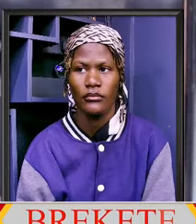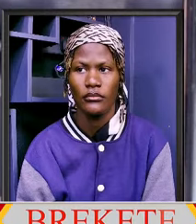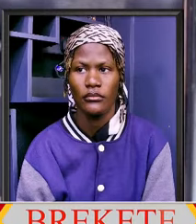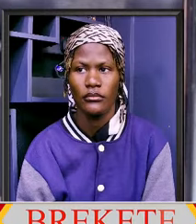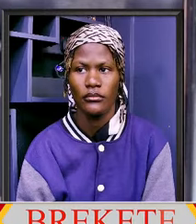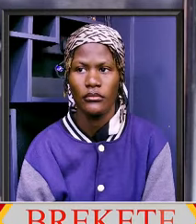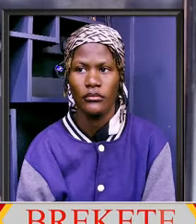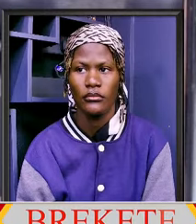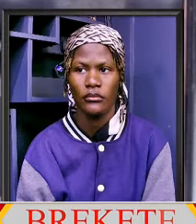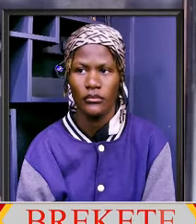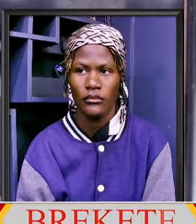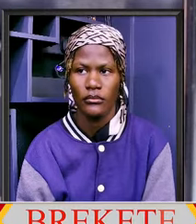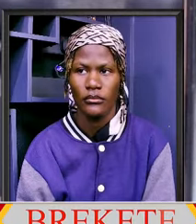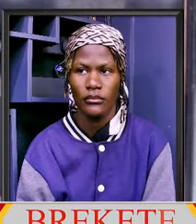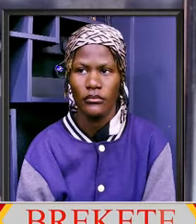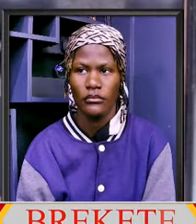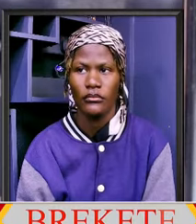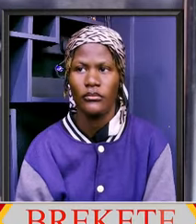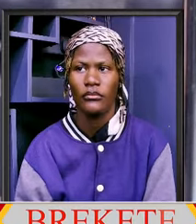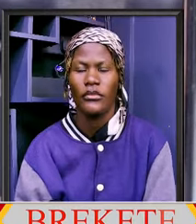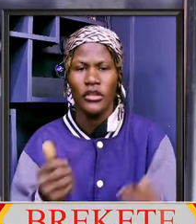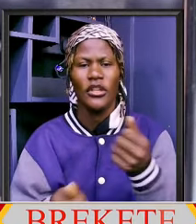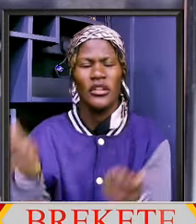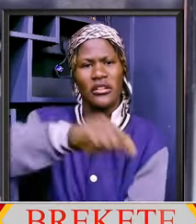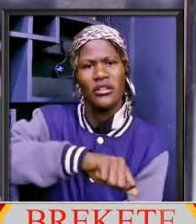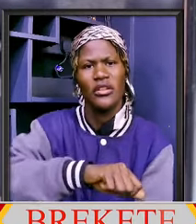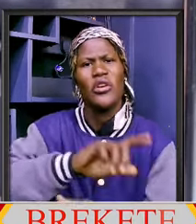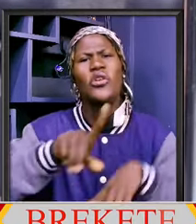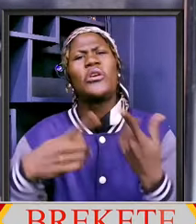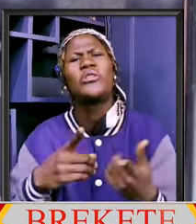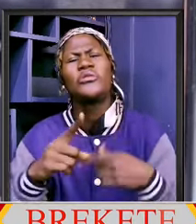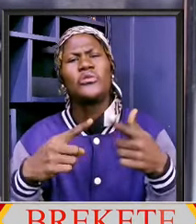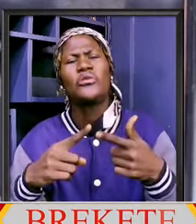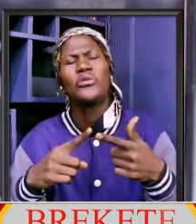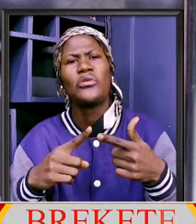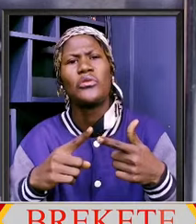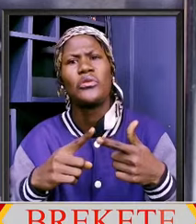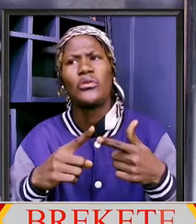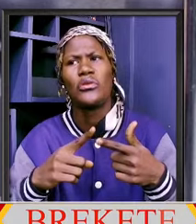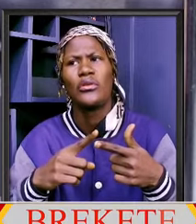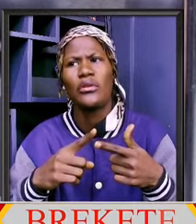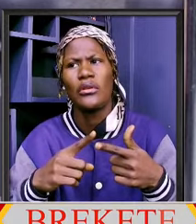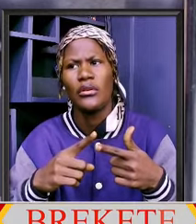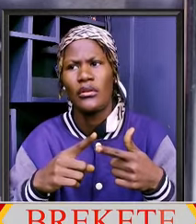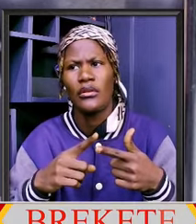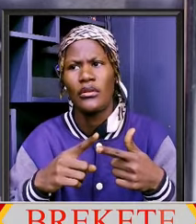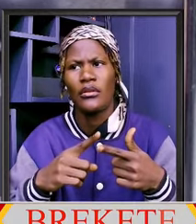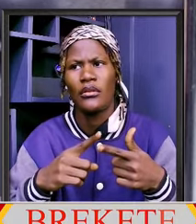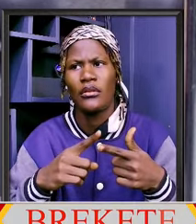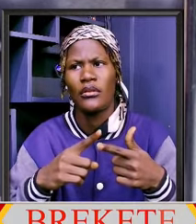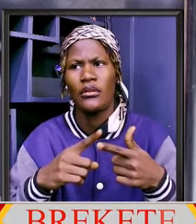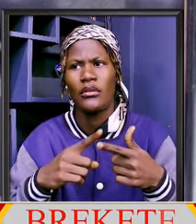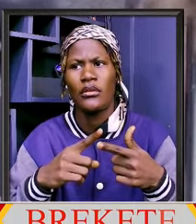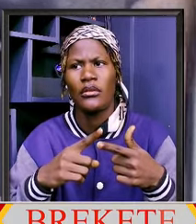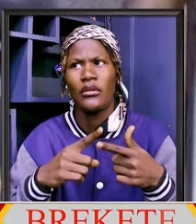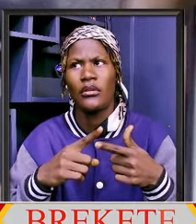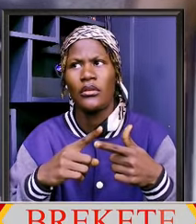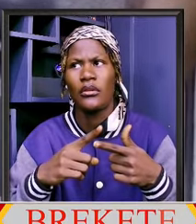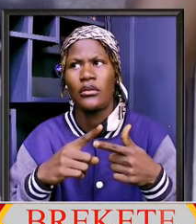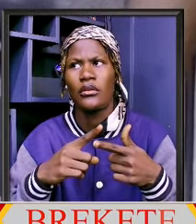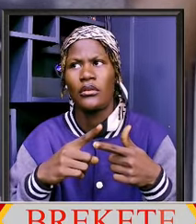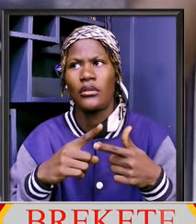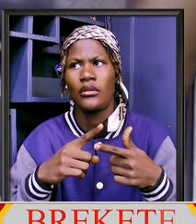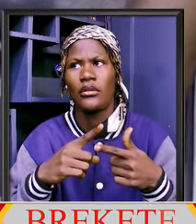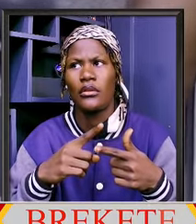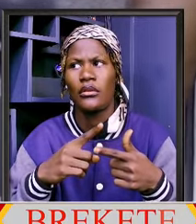nightmare. Okay, it's okay. The motor tumble. Okay, where you they go when this thing happened? It's okay, remove it, the shot. Remove the shot. Yeah.